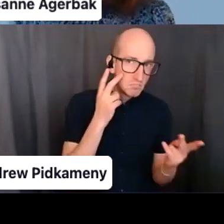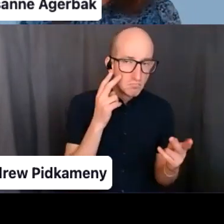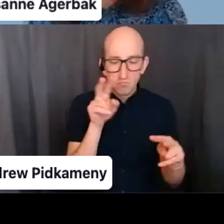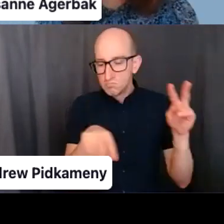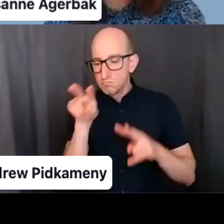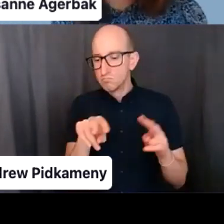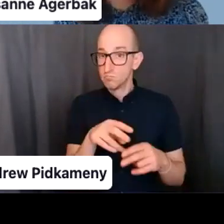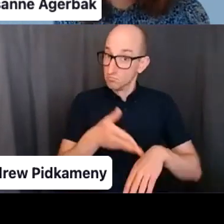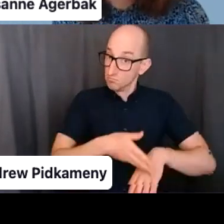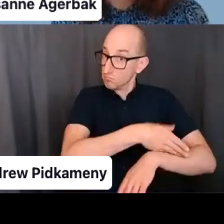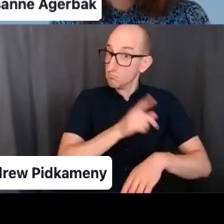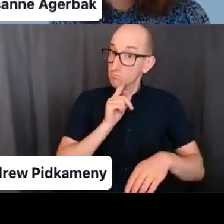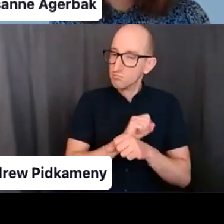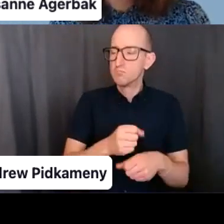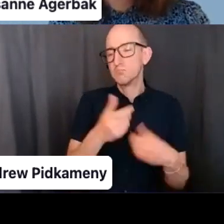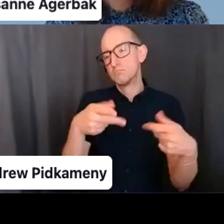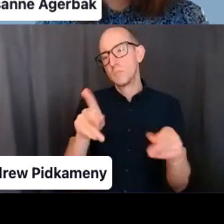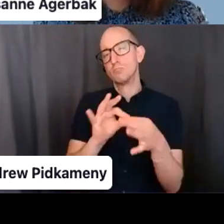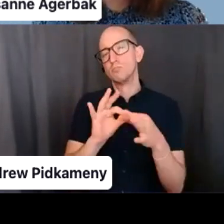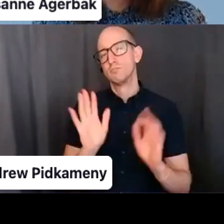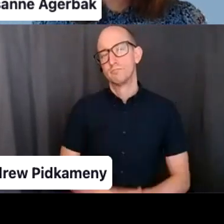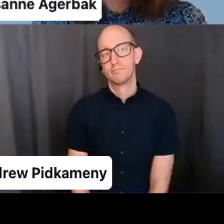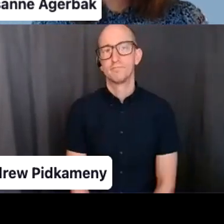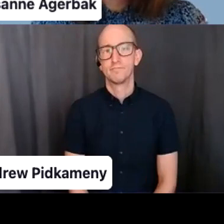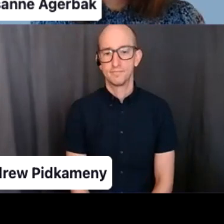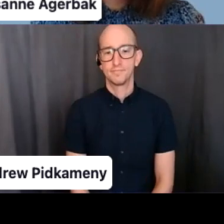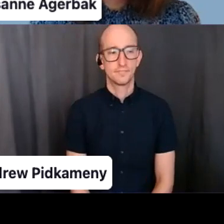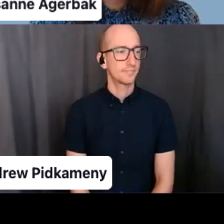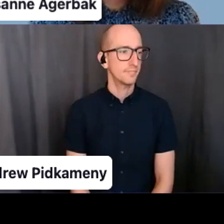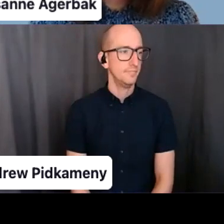come in and see whether their dog can be kept under control.